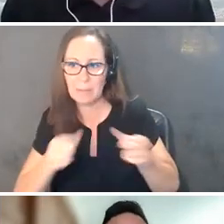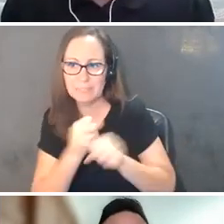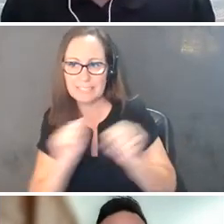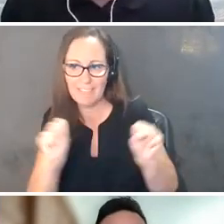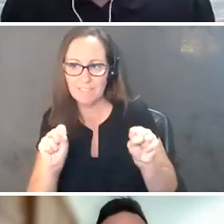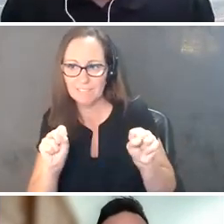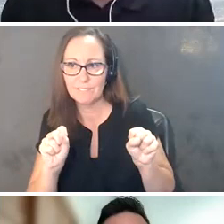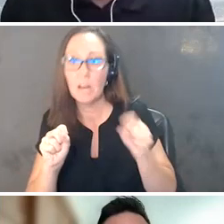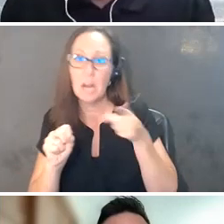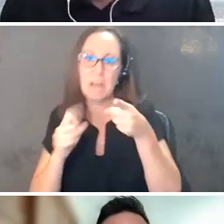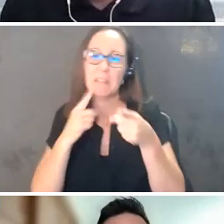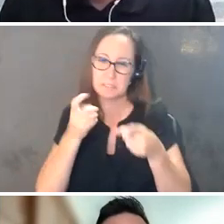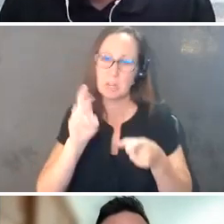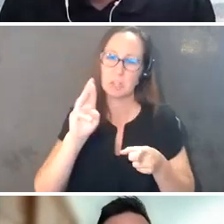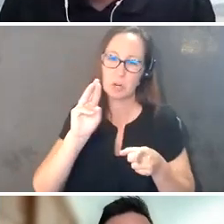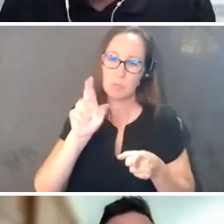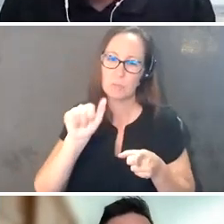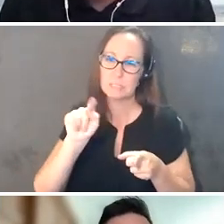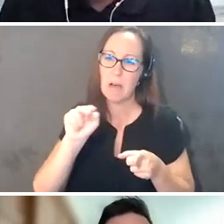better by Dr. Ritanasan.